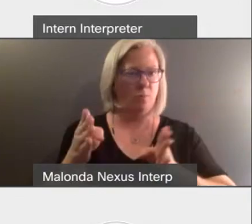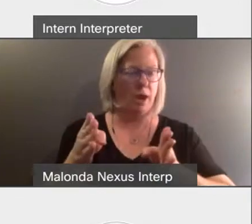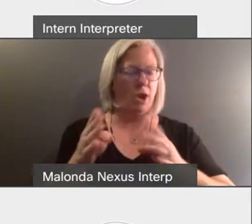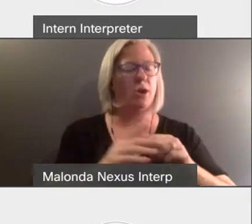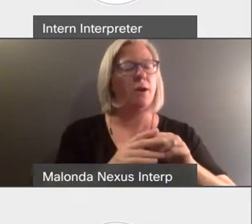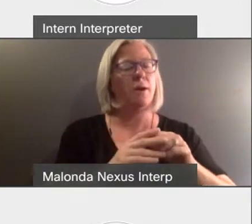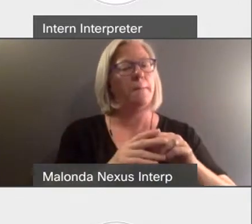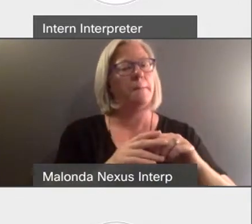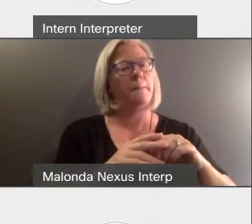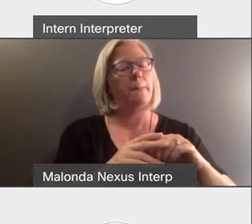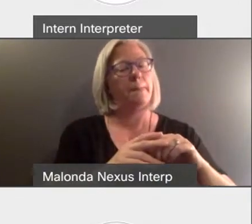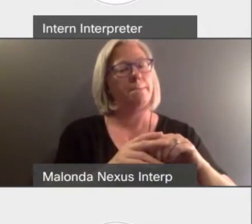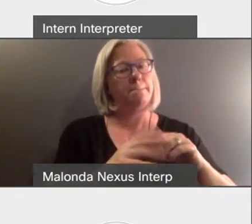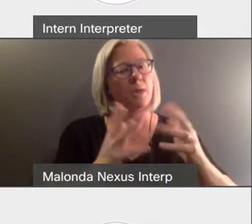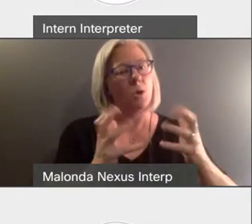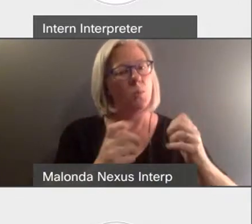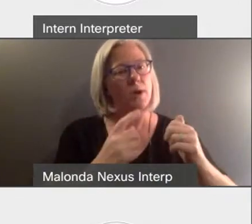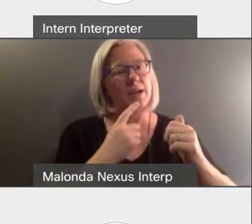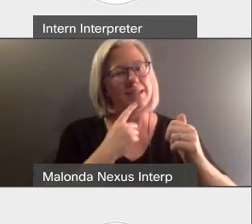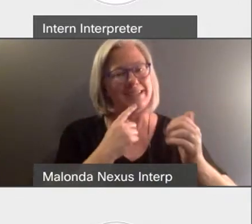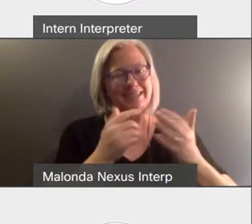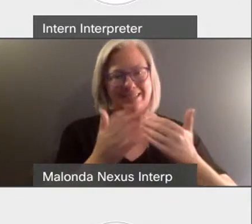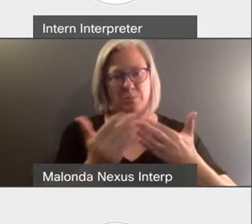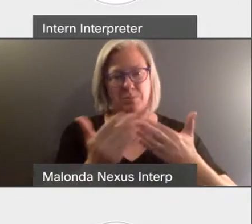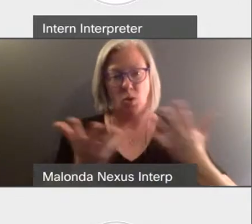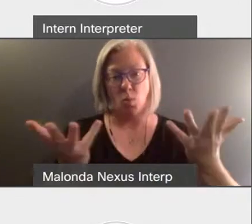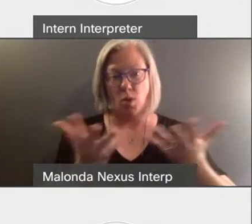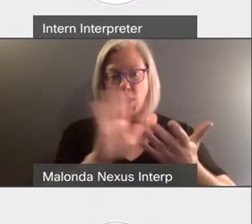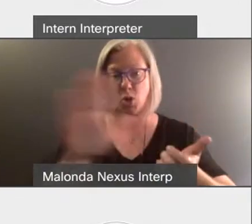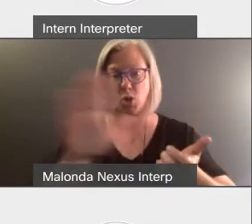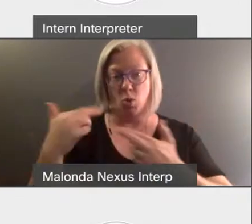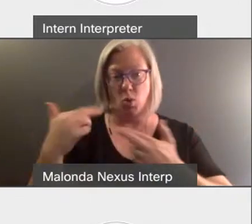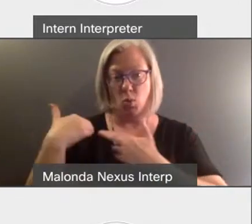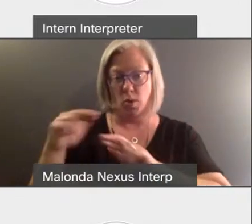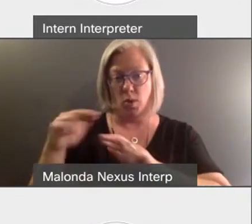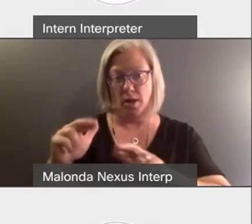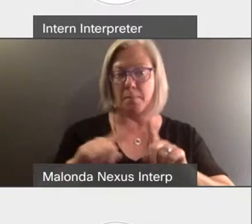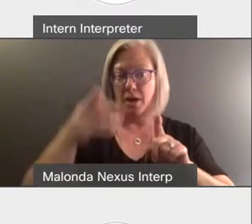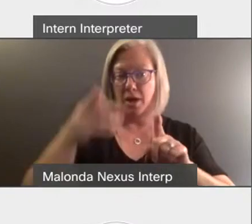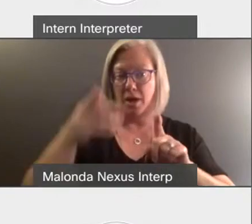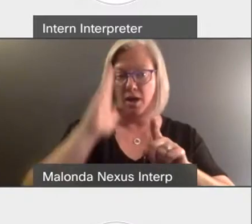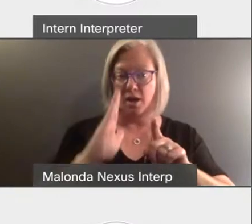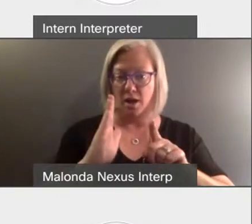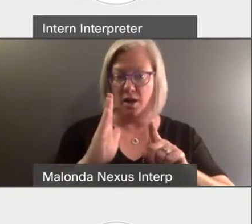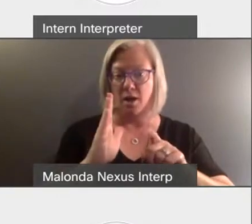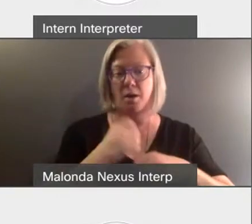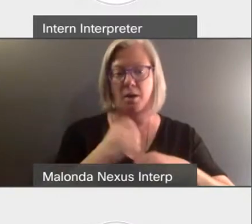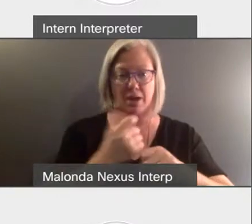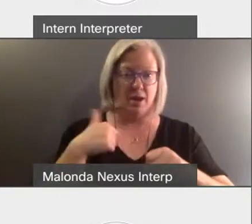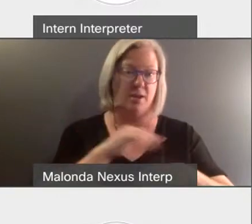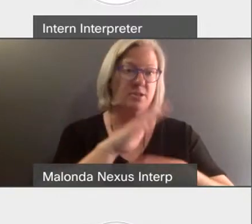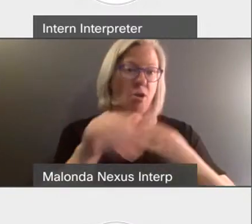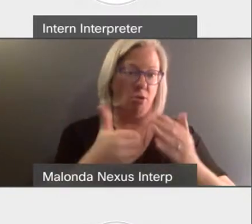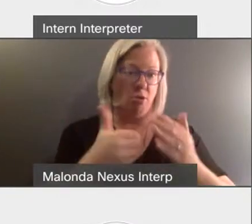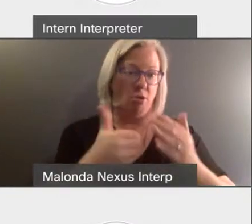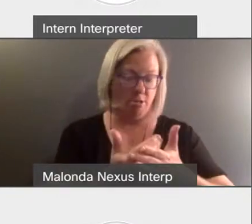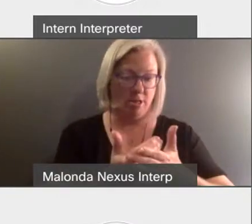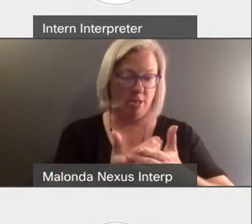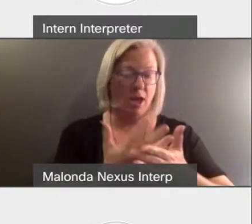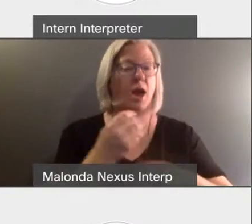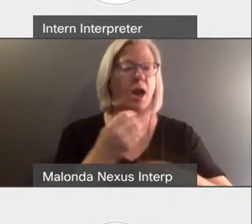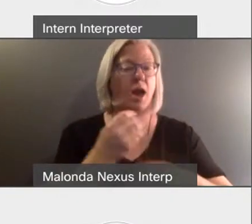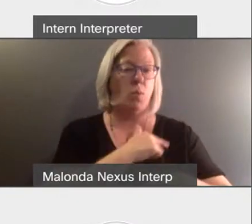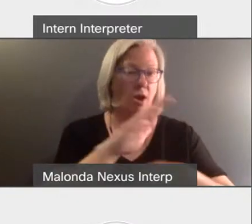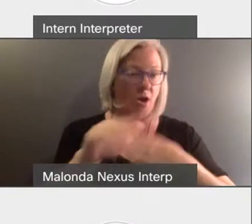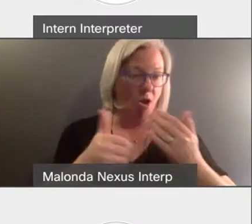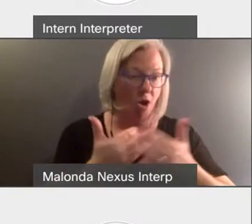that I don't know what religion everybody is, but God made us all. And we